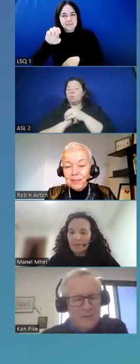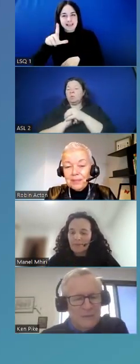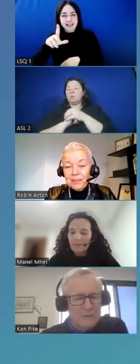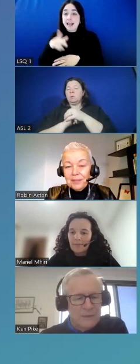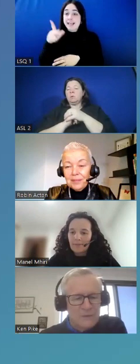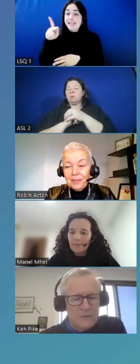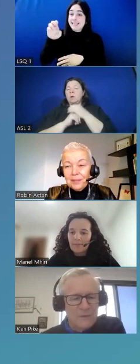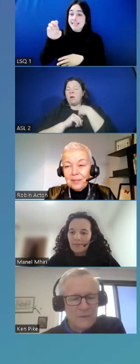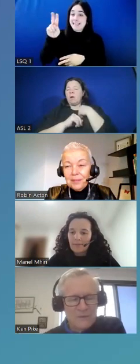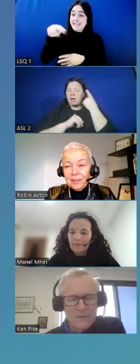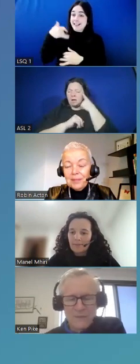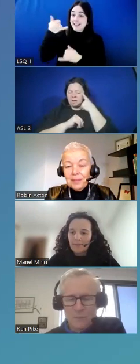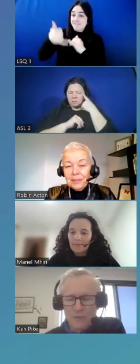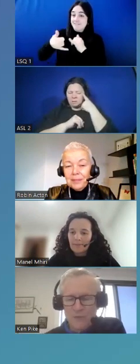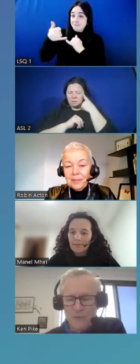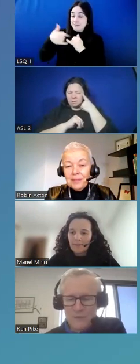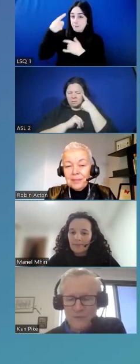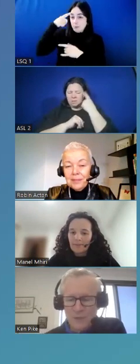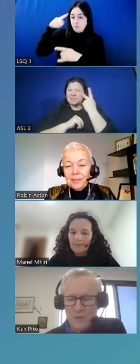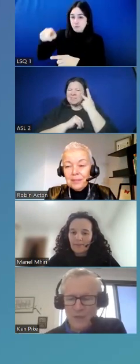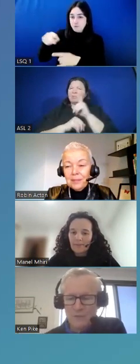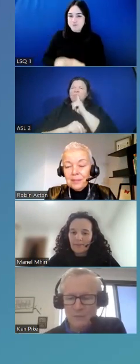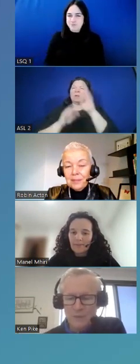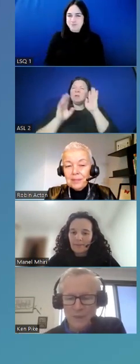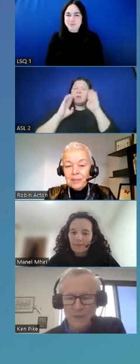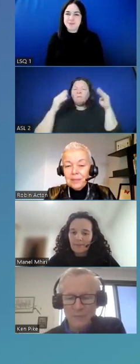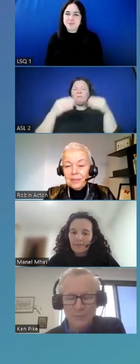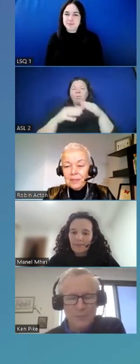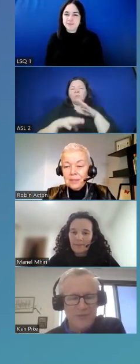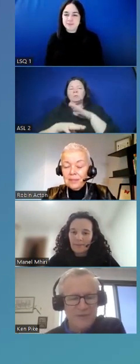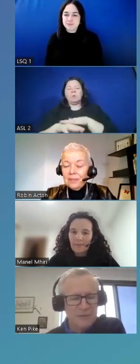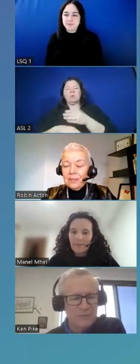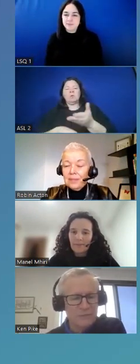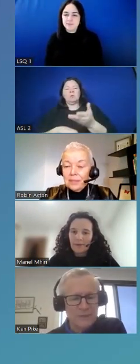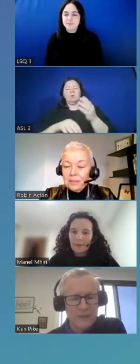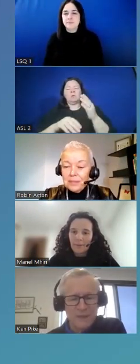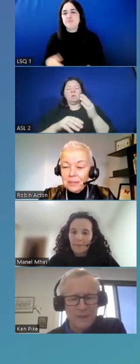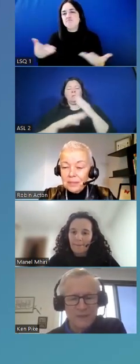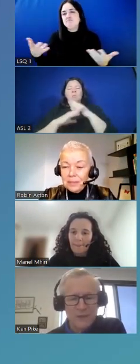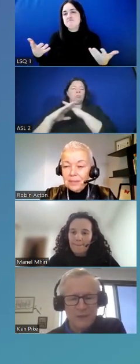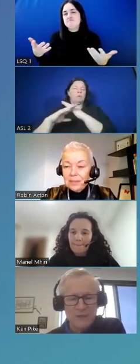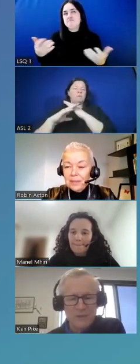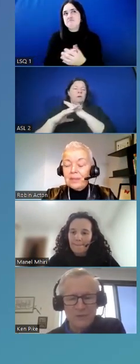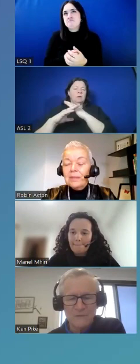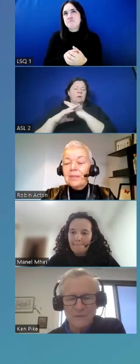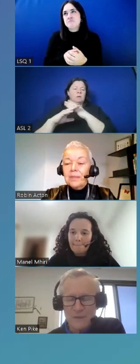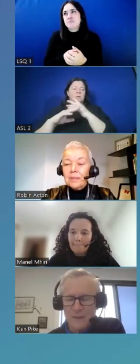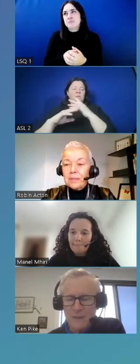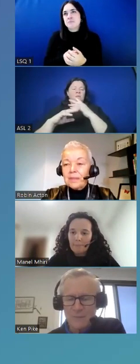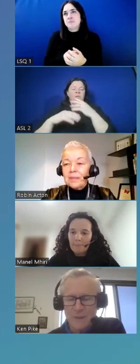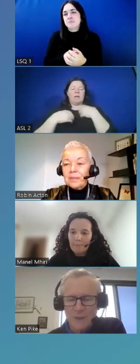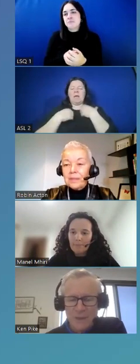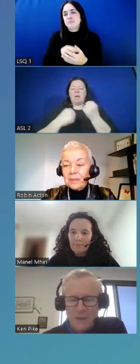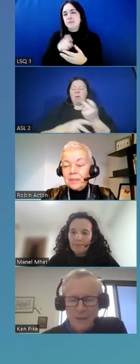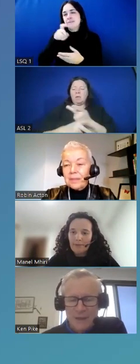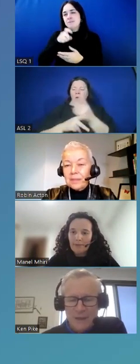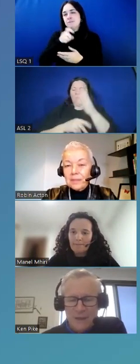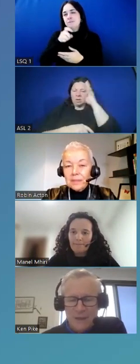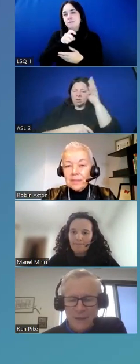I think I'd like to see some real focus on preventative healthcare initiatives. How